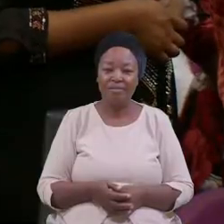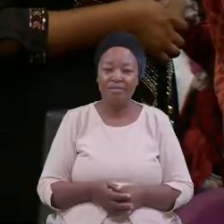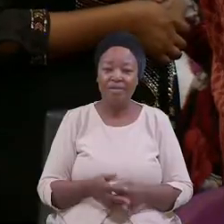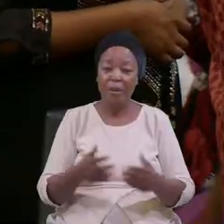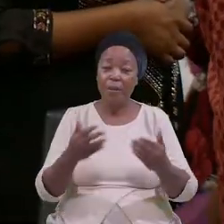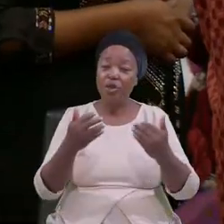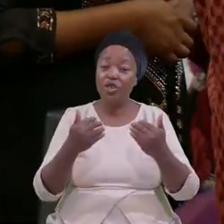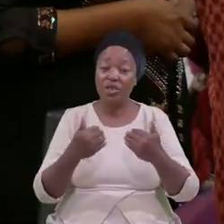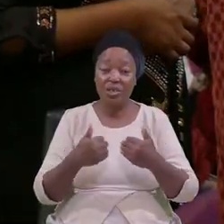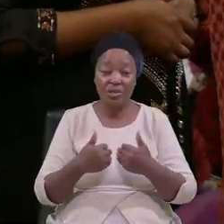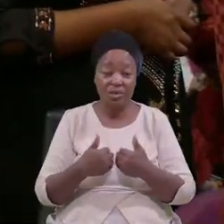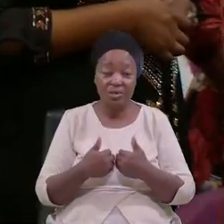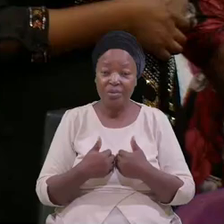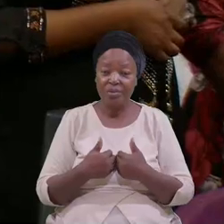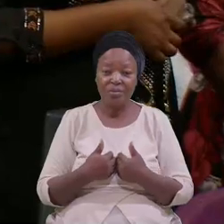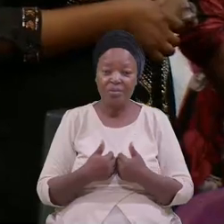possession.